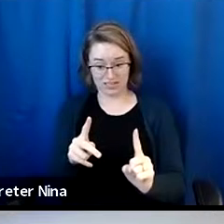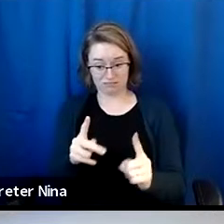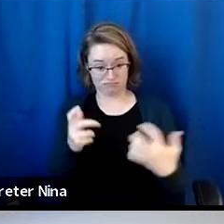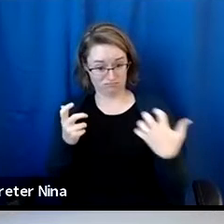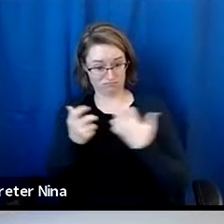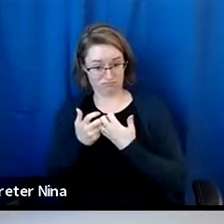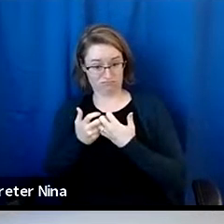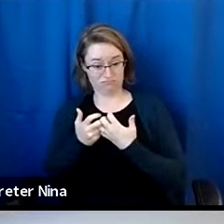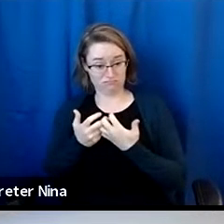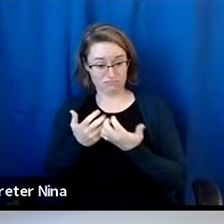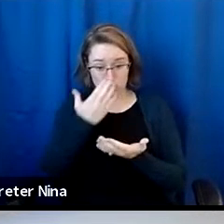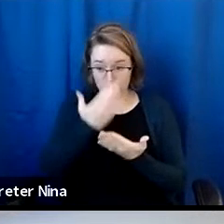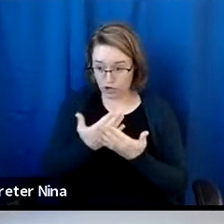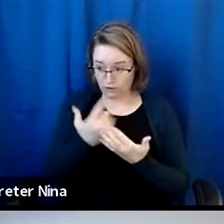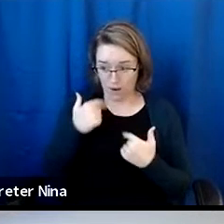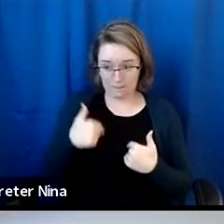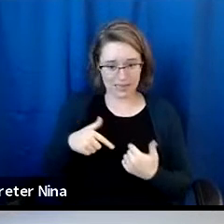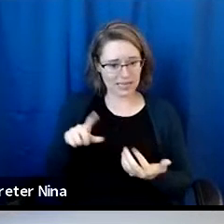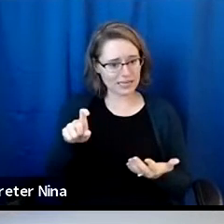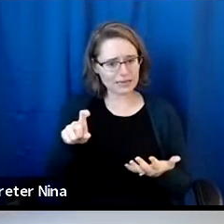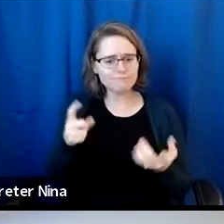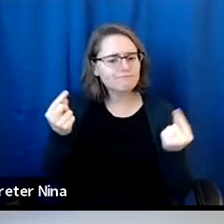even the right one for them?